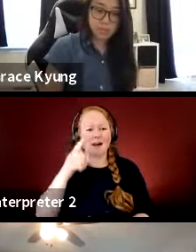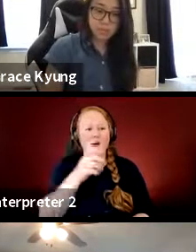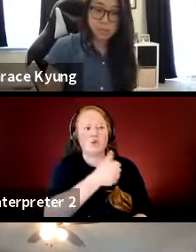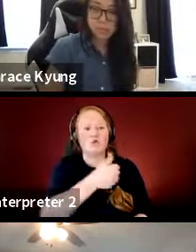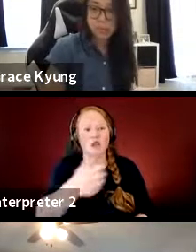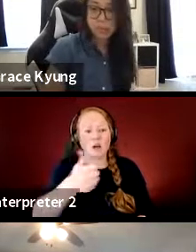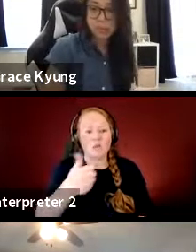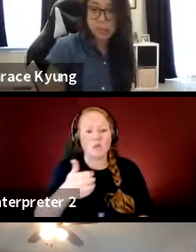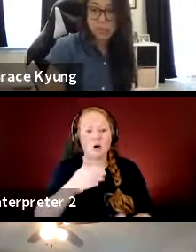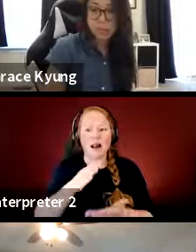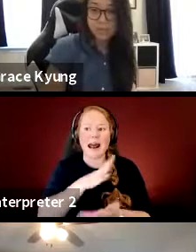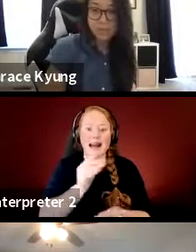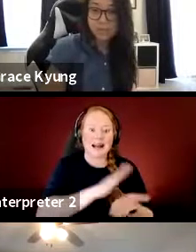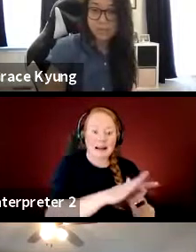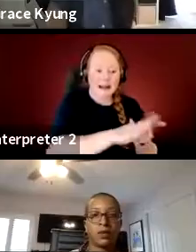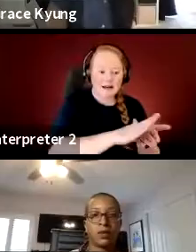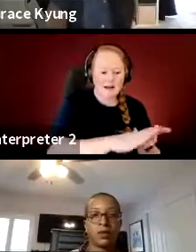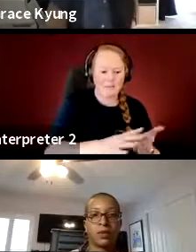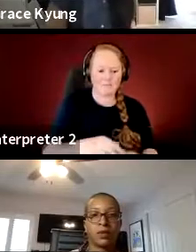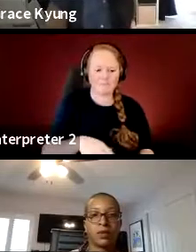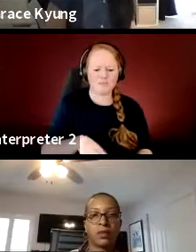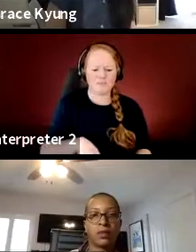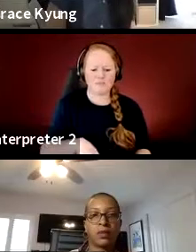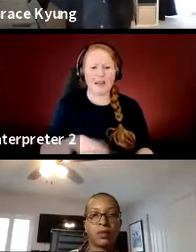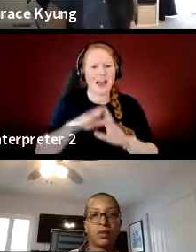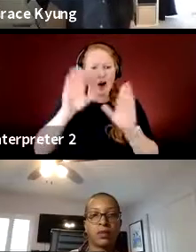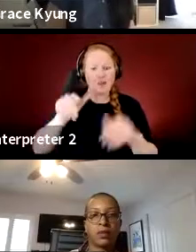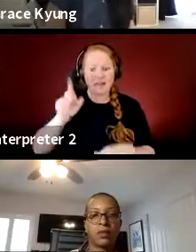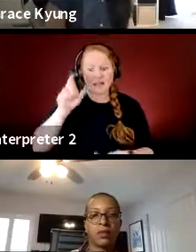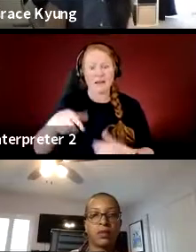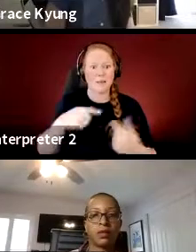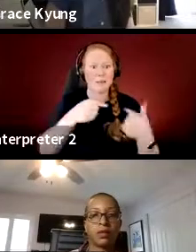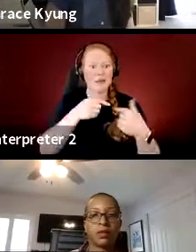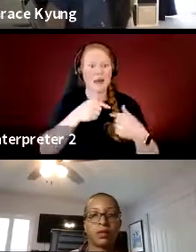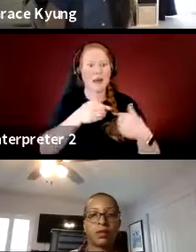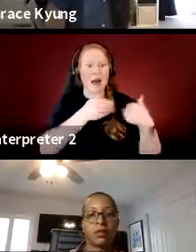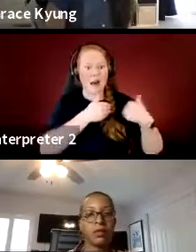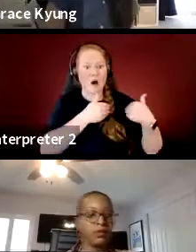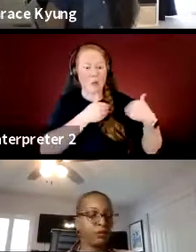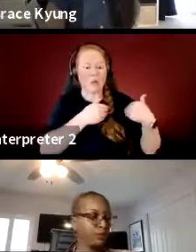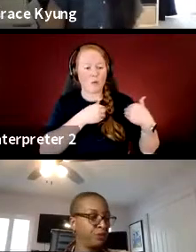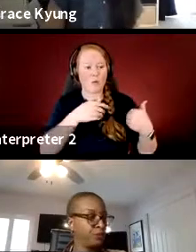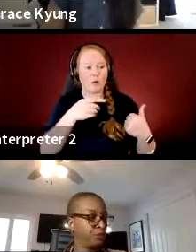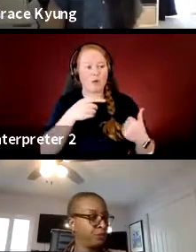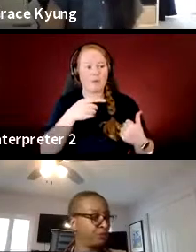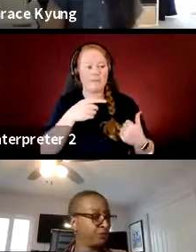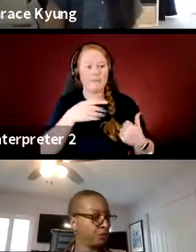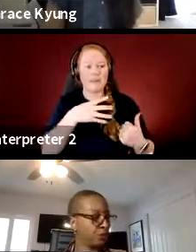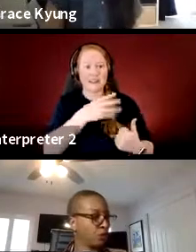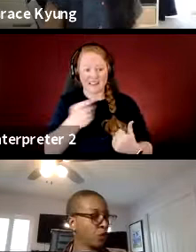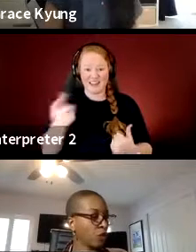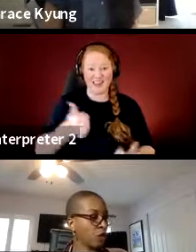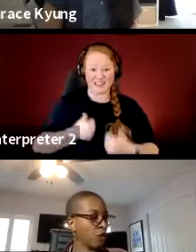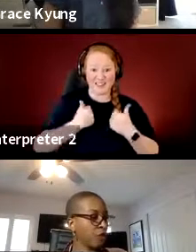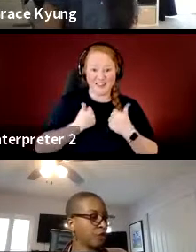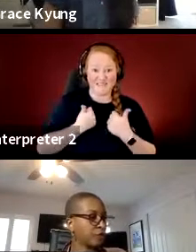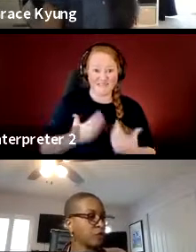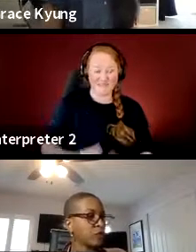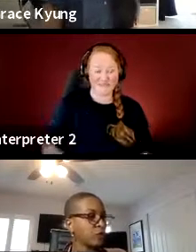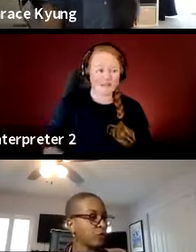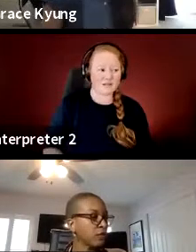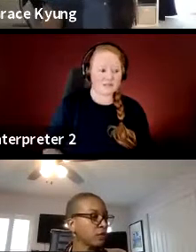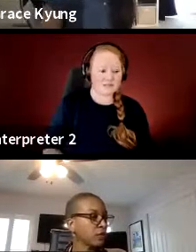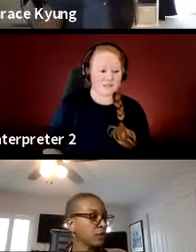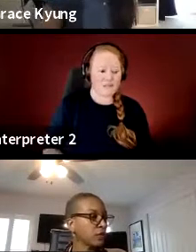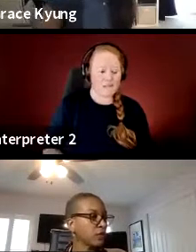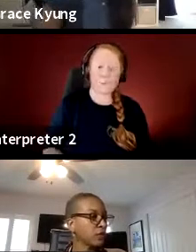Ward. The Housing Authority needs to be accountable for the inhumane conditions people are living in. To sum